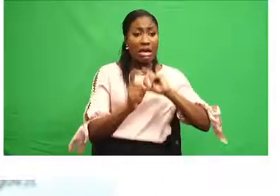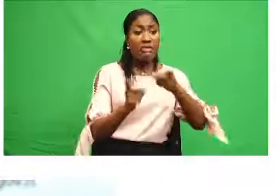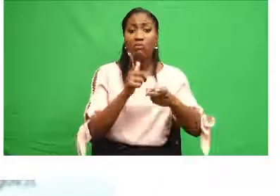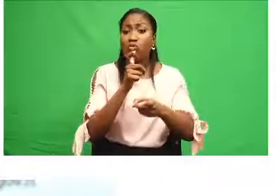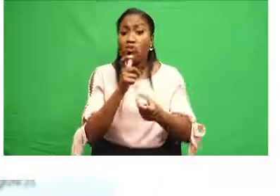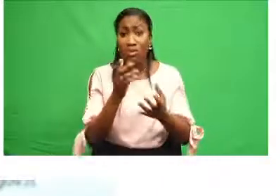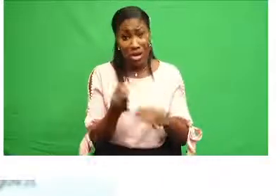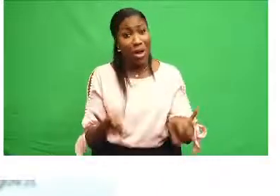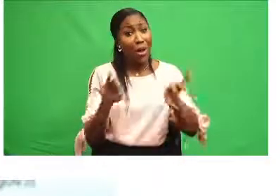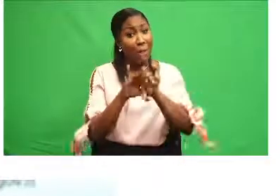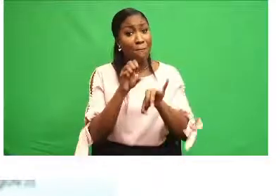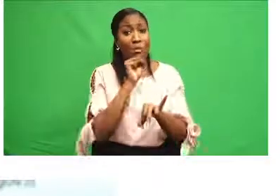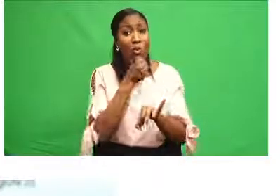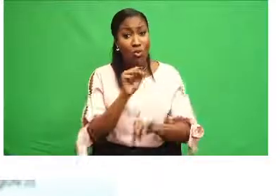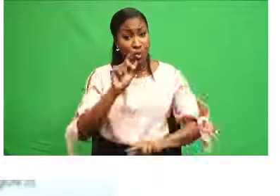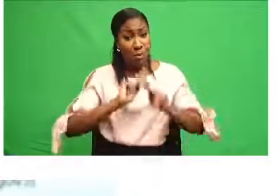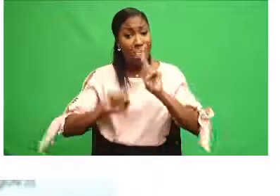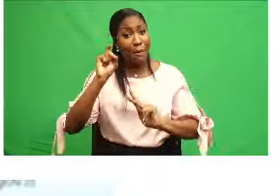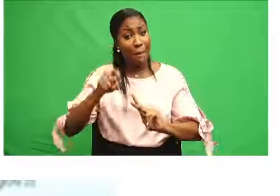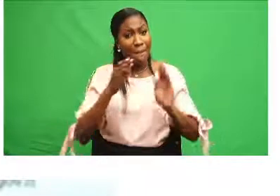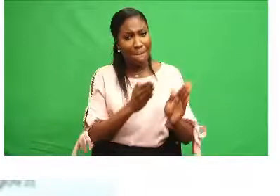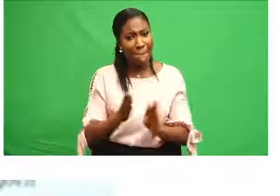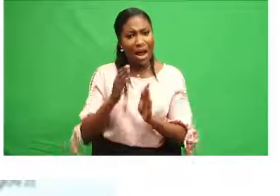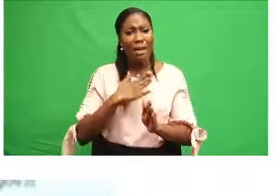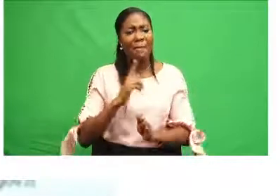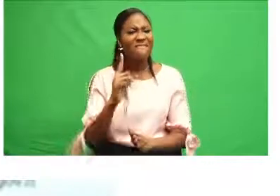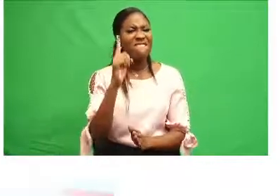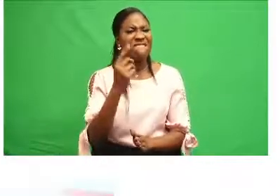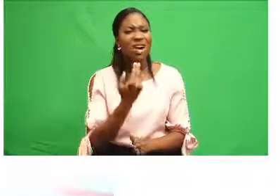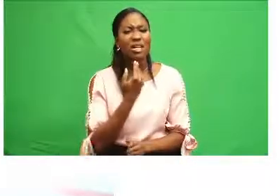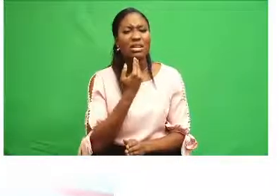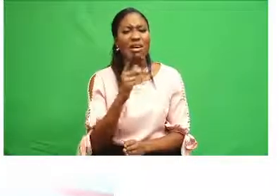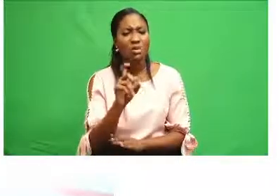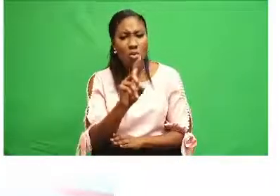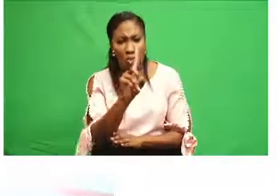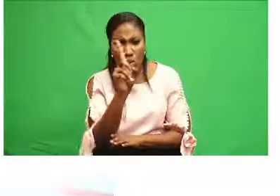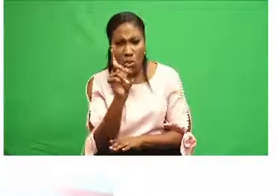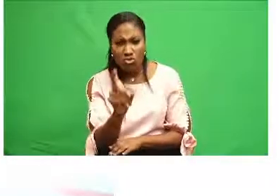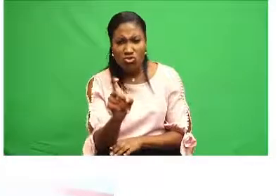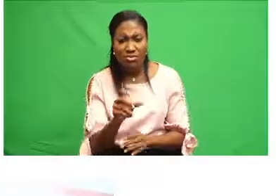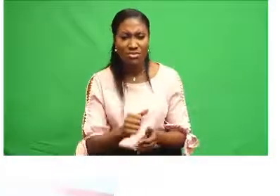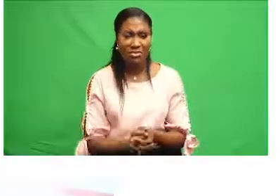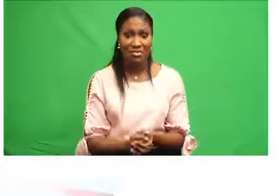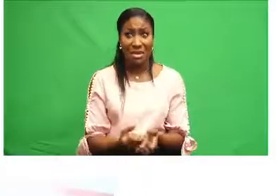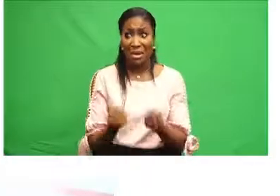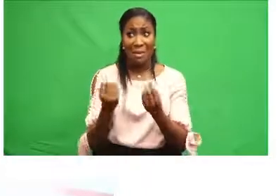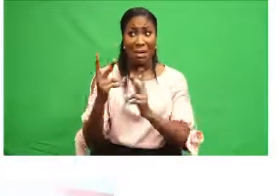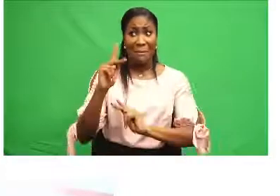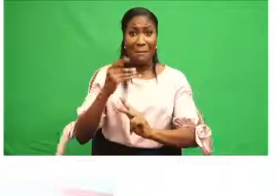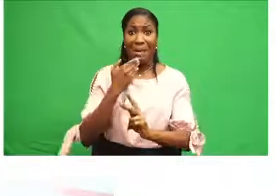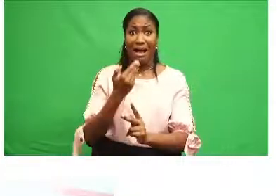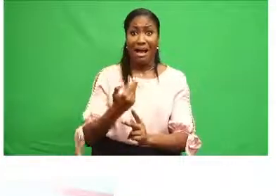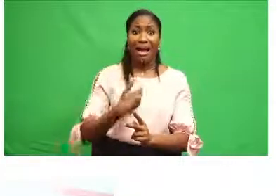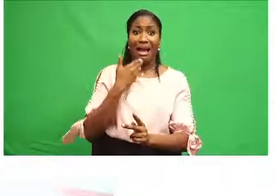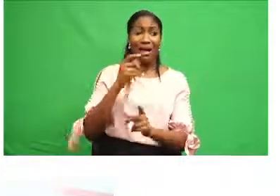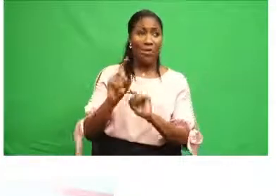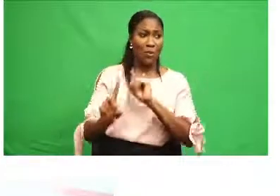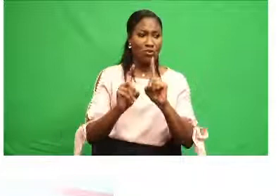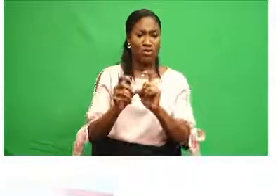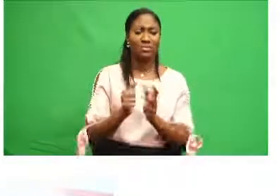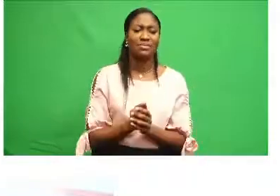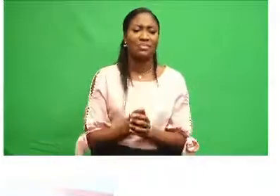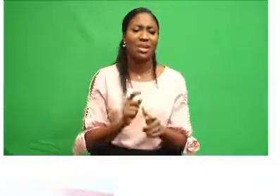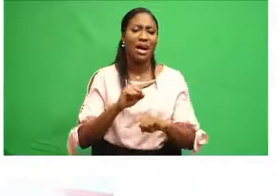Thomas, my first question would be, and we've had a number of questions, and it would be, when we talk